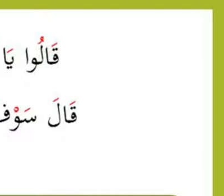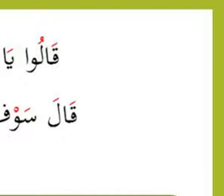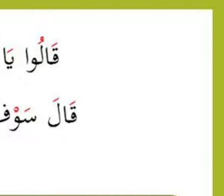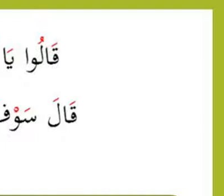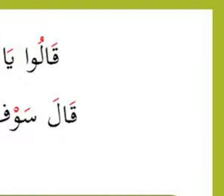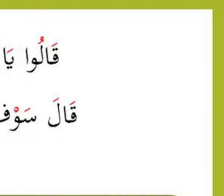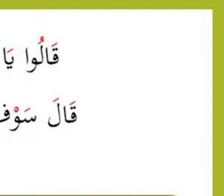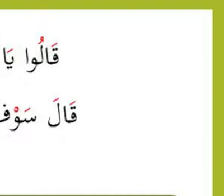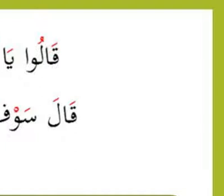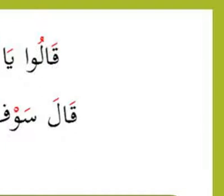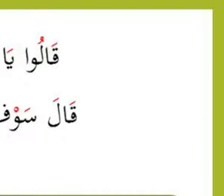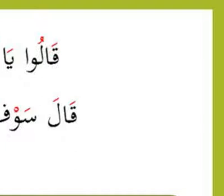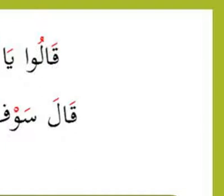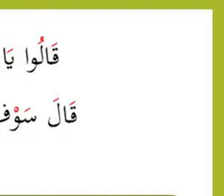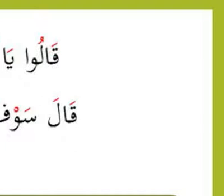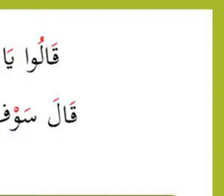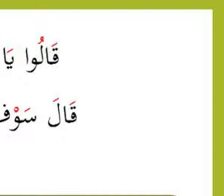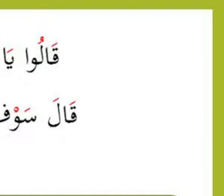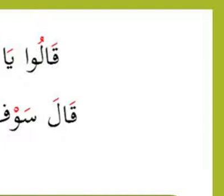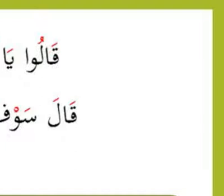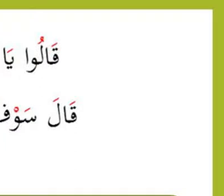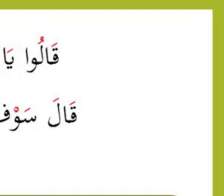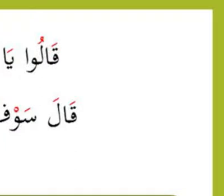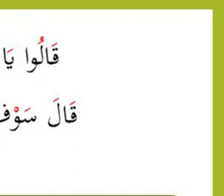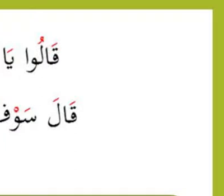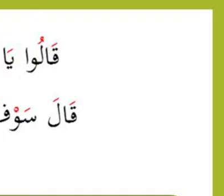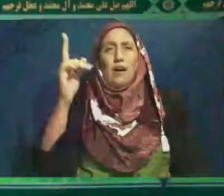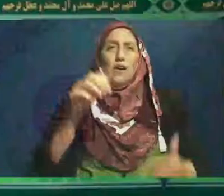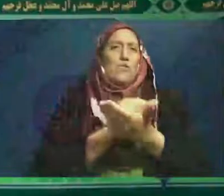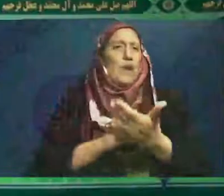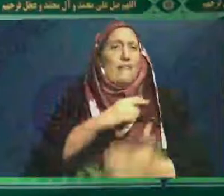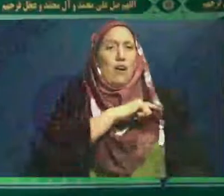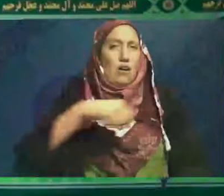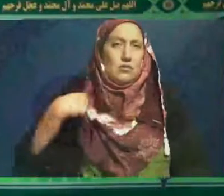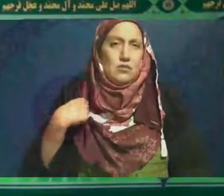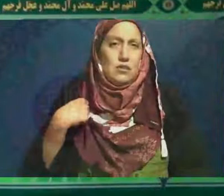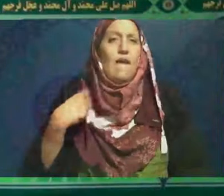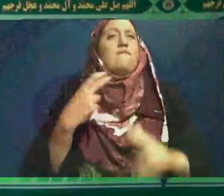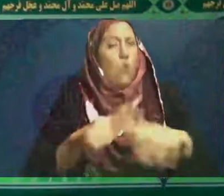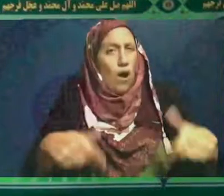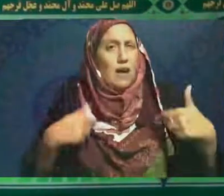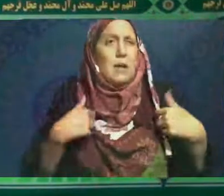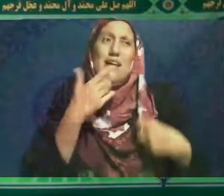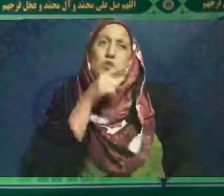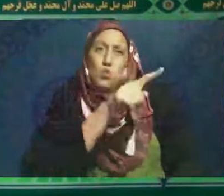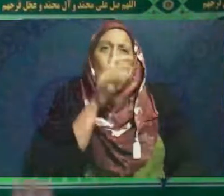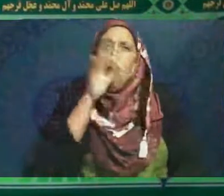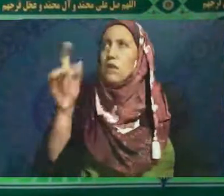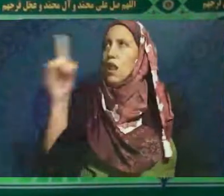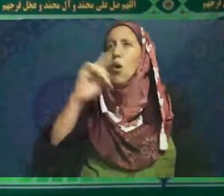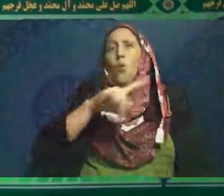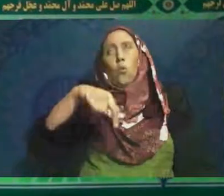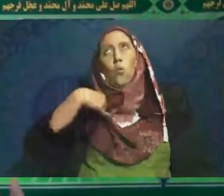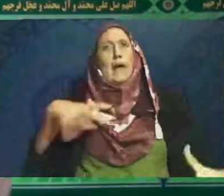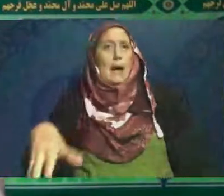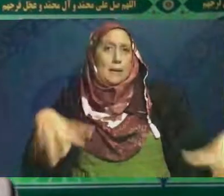for us. We admit no justification. We admit that we were wrongdoers. This is